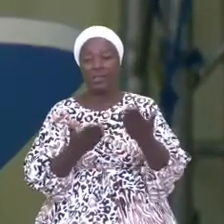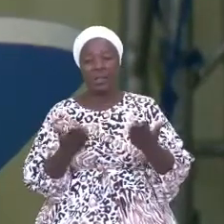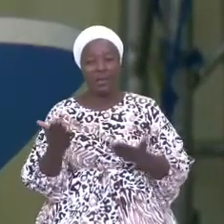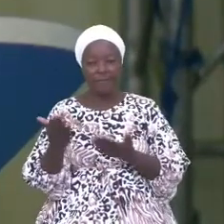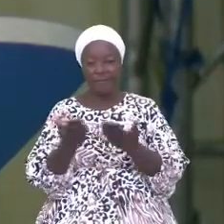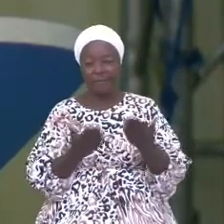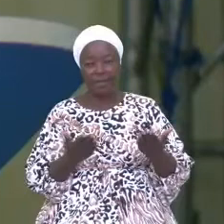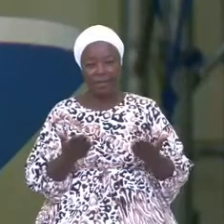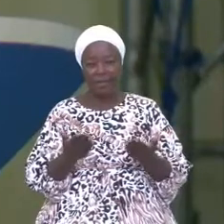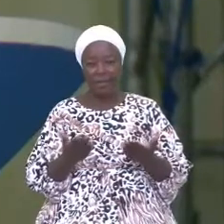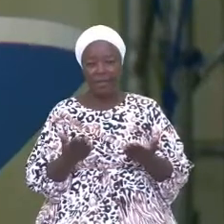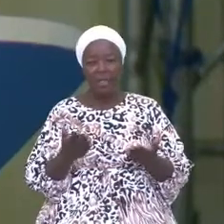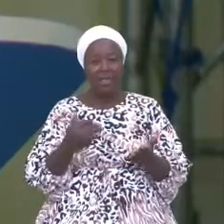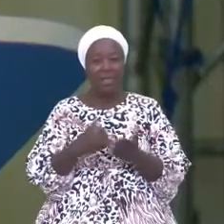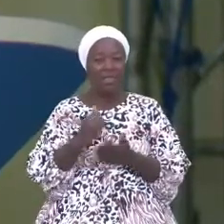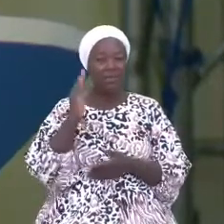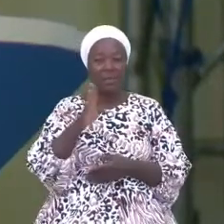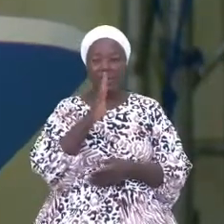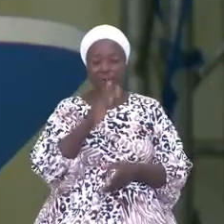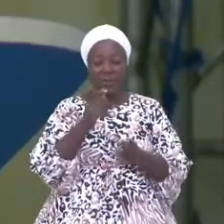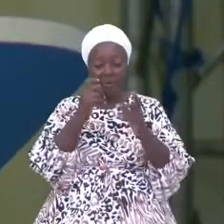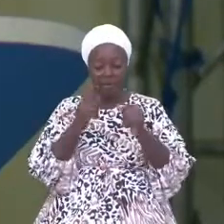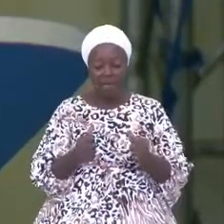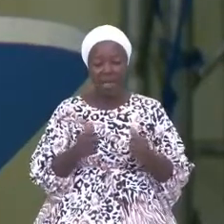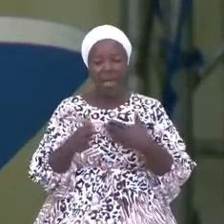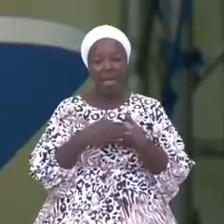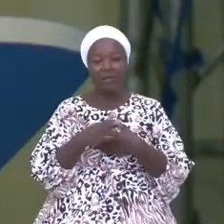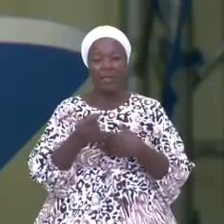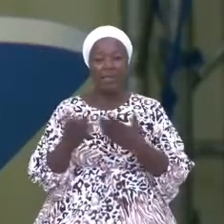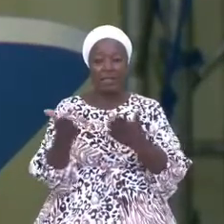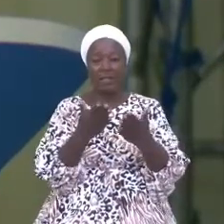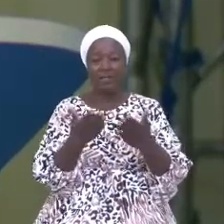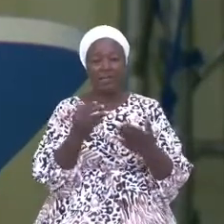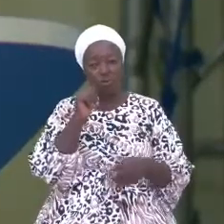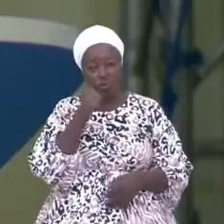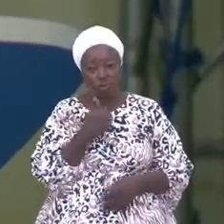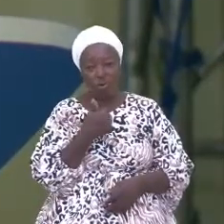It will be immediate after the service tomorrow.